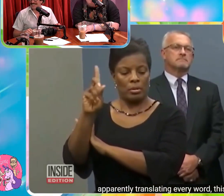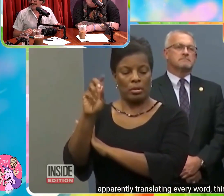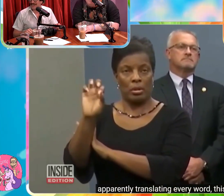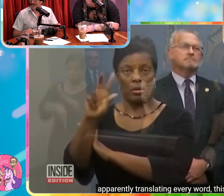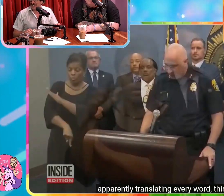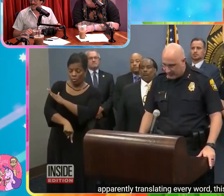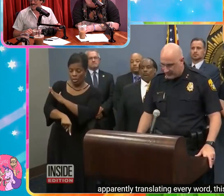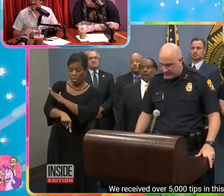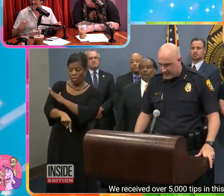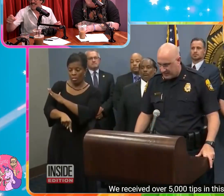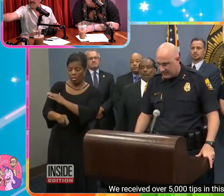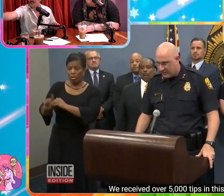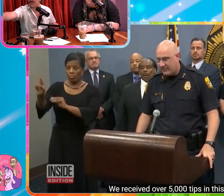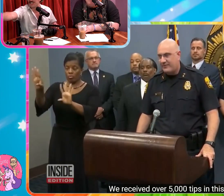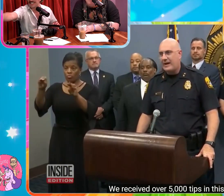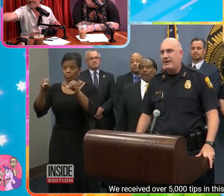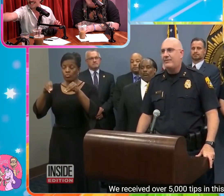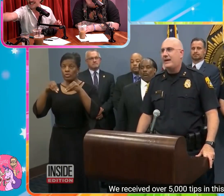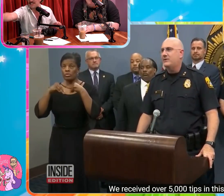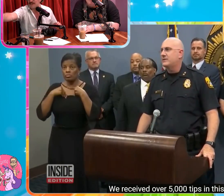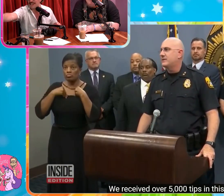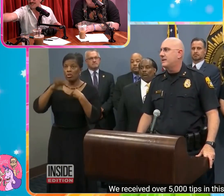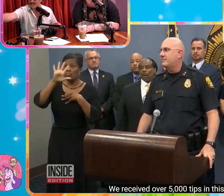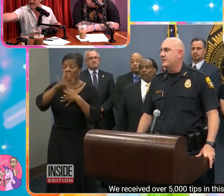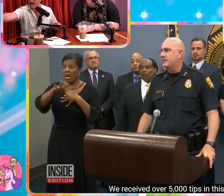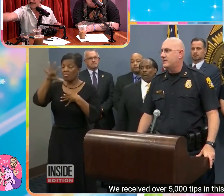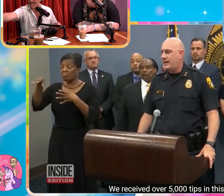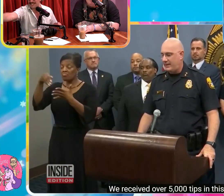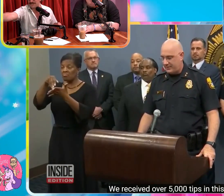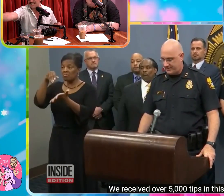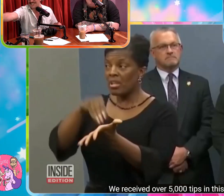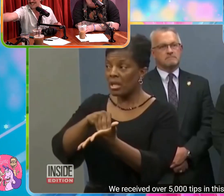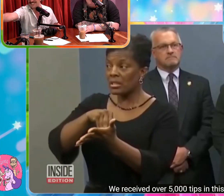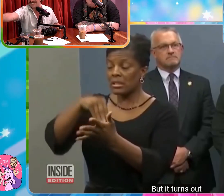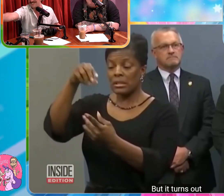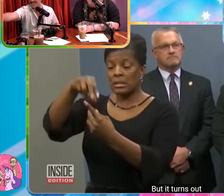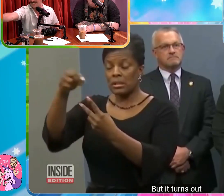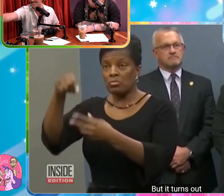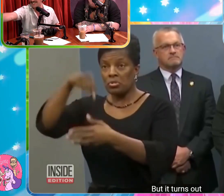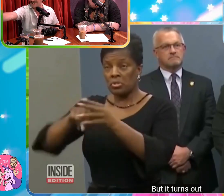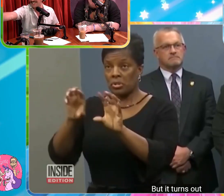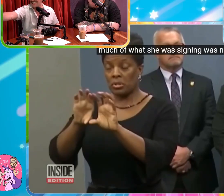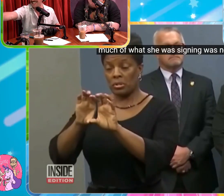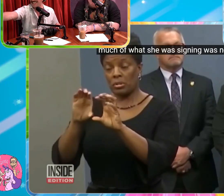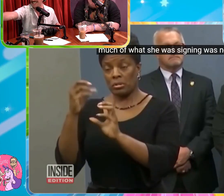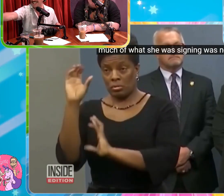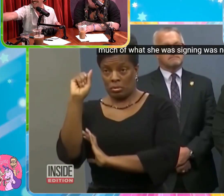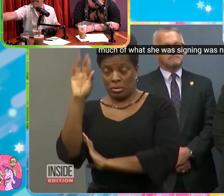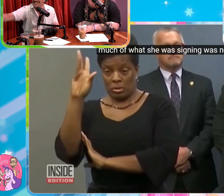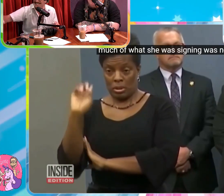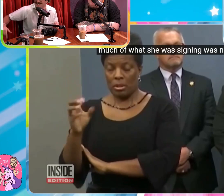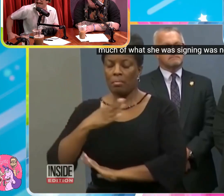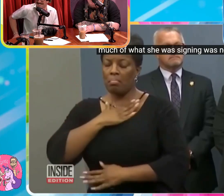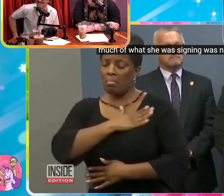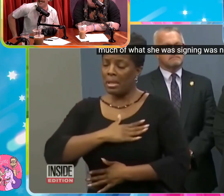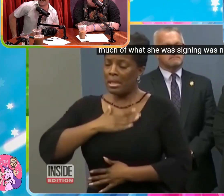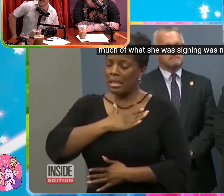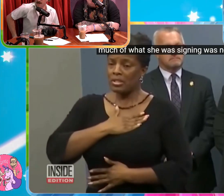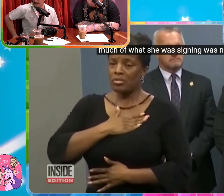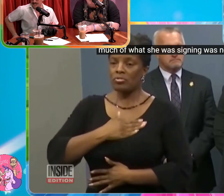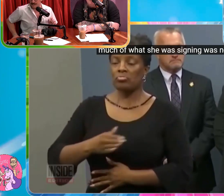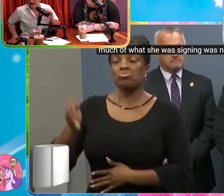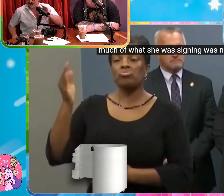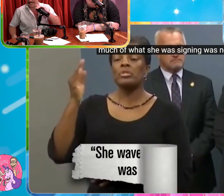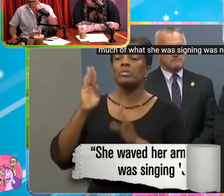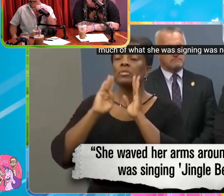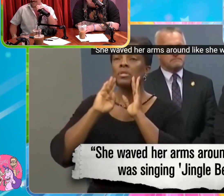Yes. Holy shit. Dude, my look at that God. guy in the background. Look at the black guy in the background. His face. It's John Witherspoon, He's right? just like,